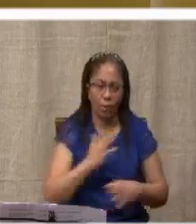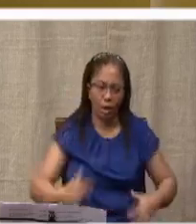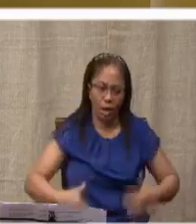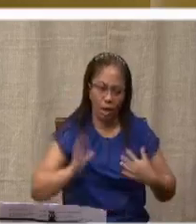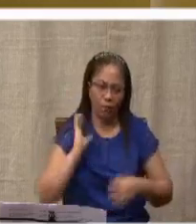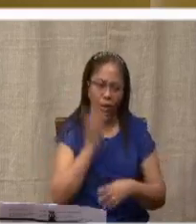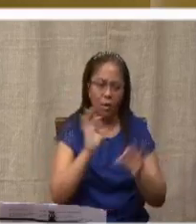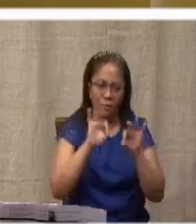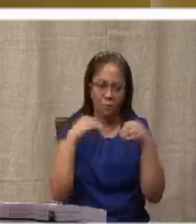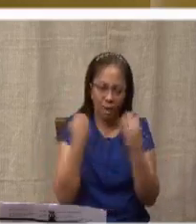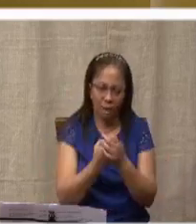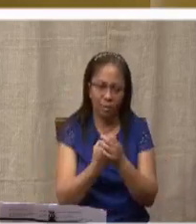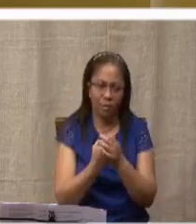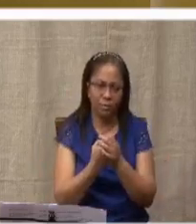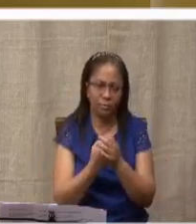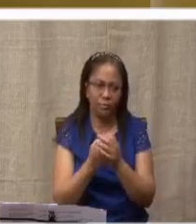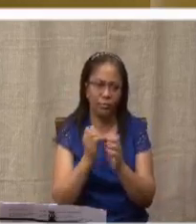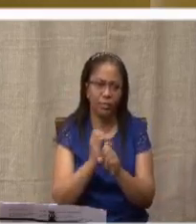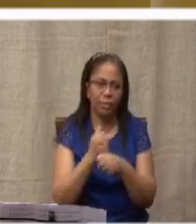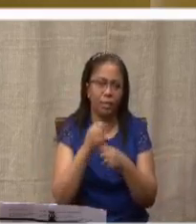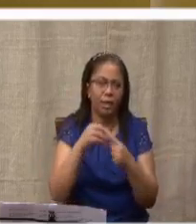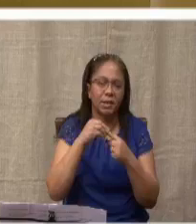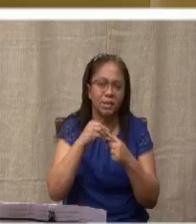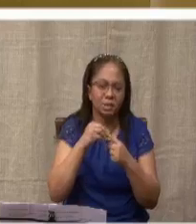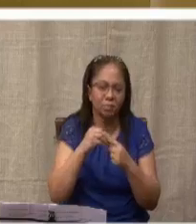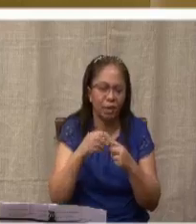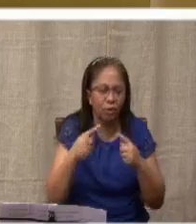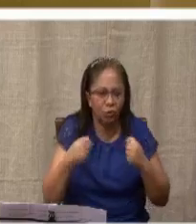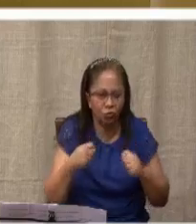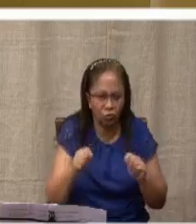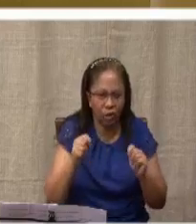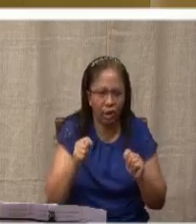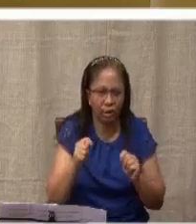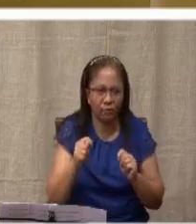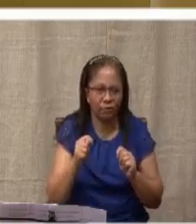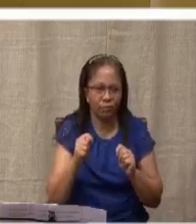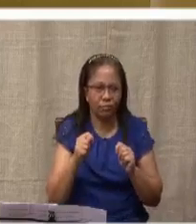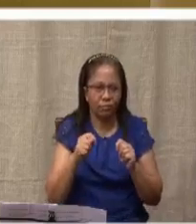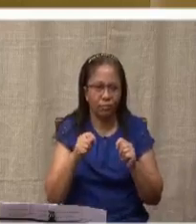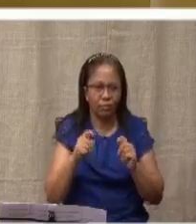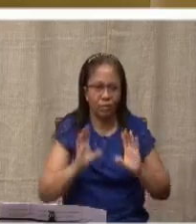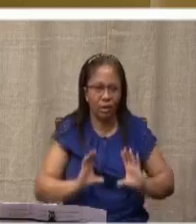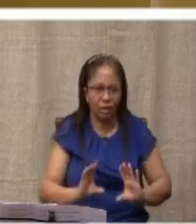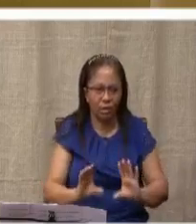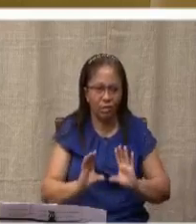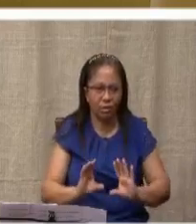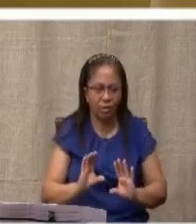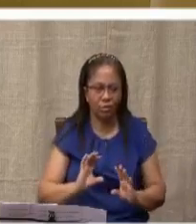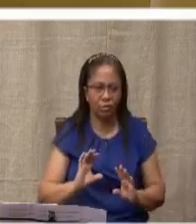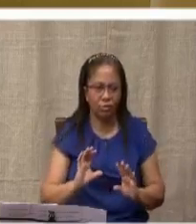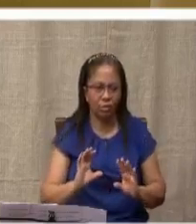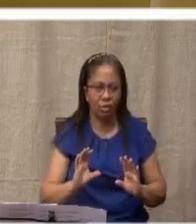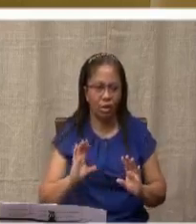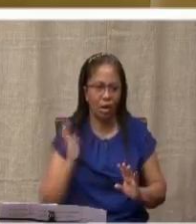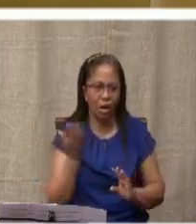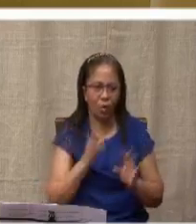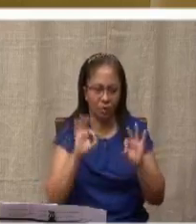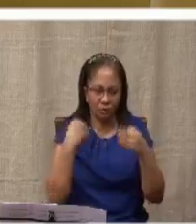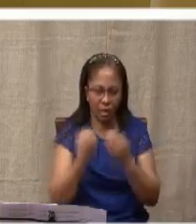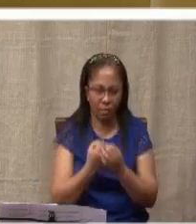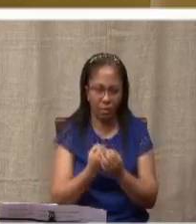own families to make a special effort to nurture and keep our families